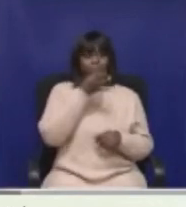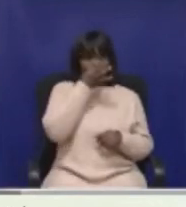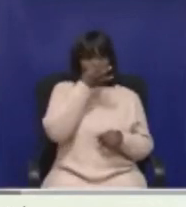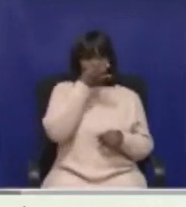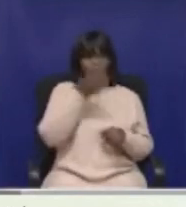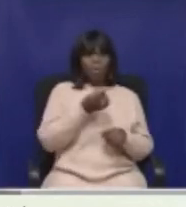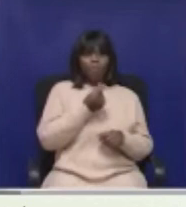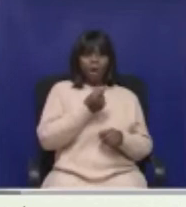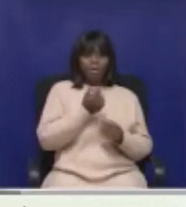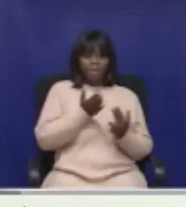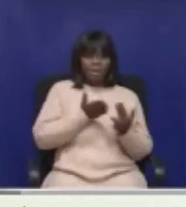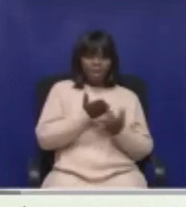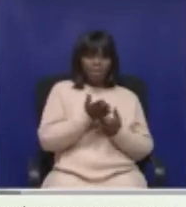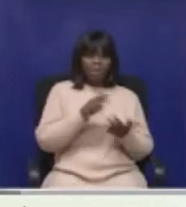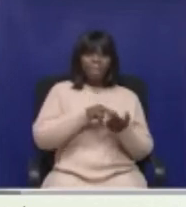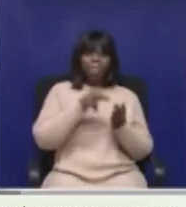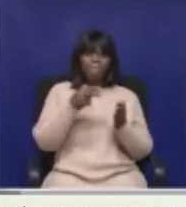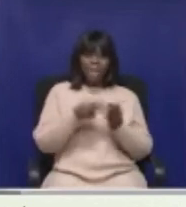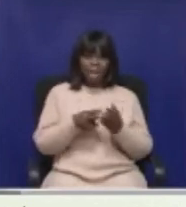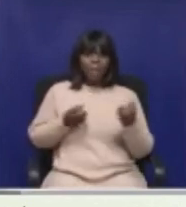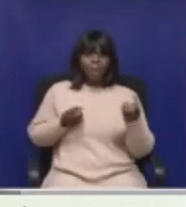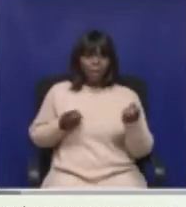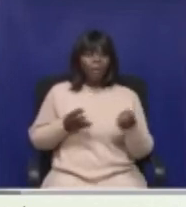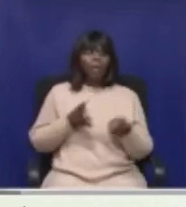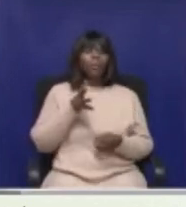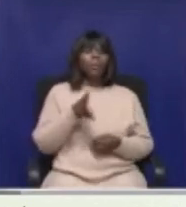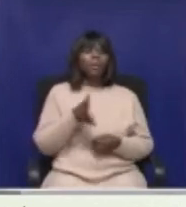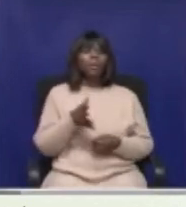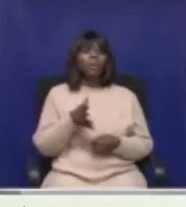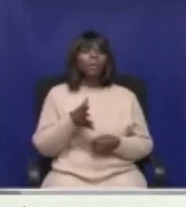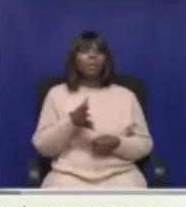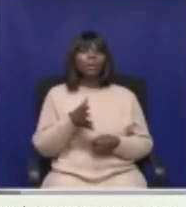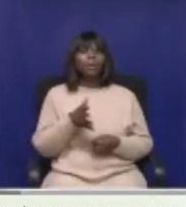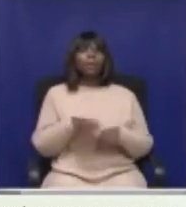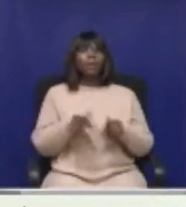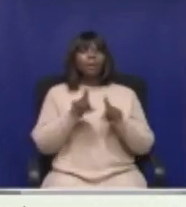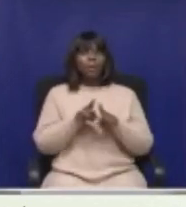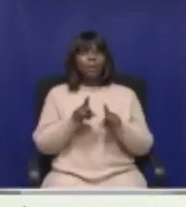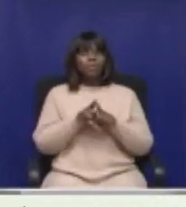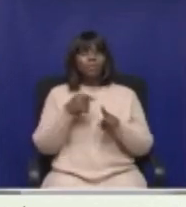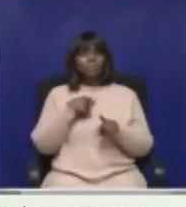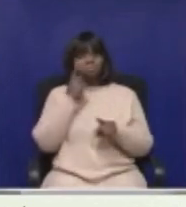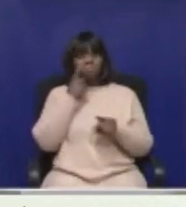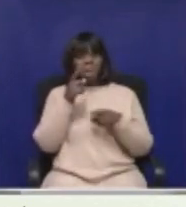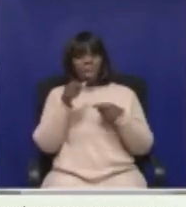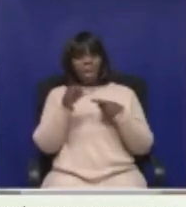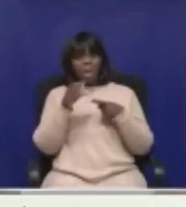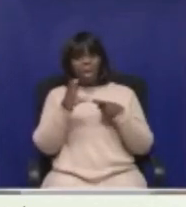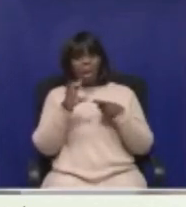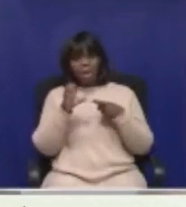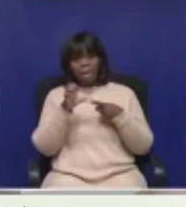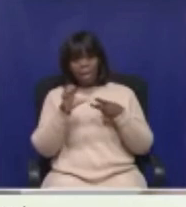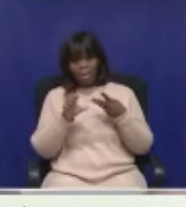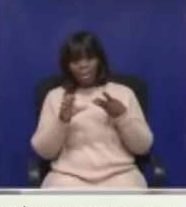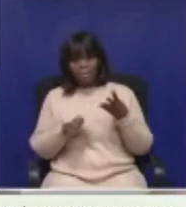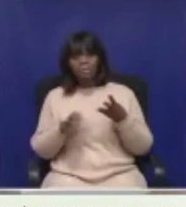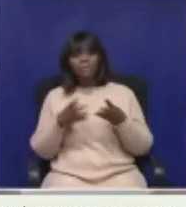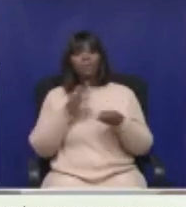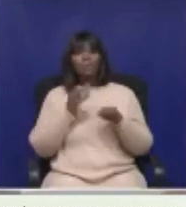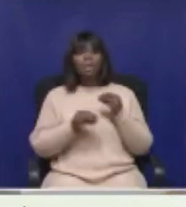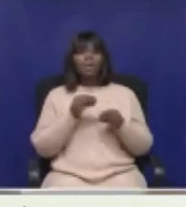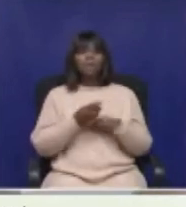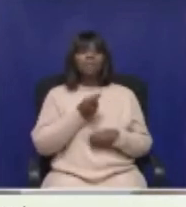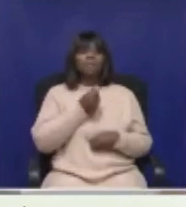intervention plan tabled to consider the various elements making up the fuel price. How far is this